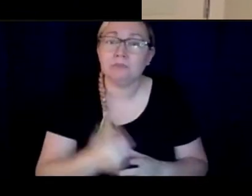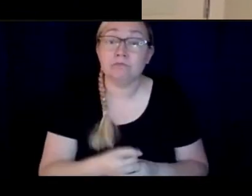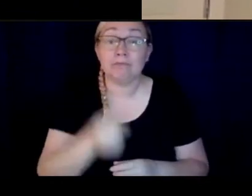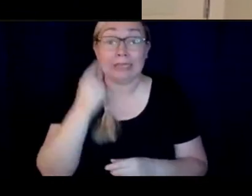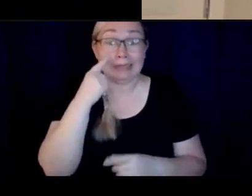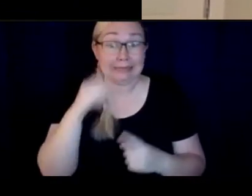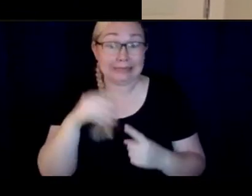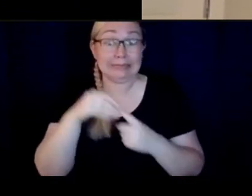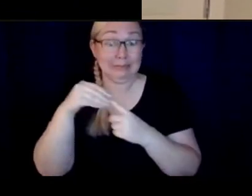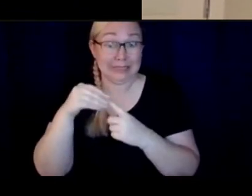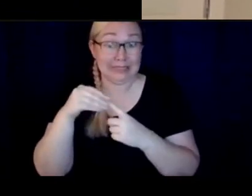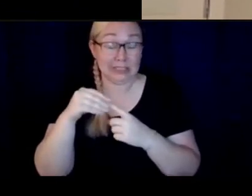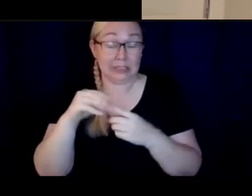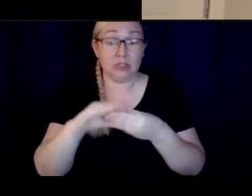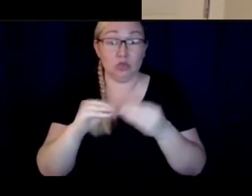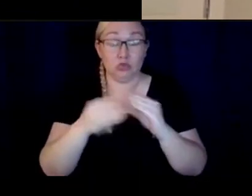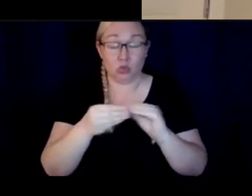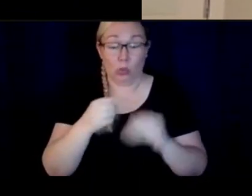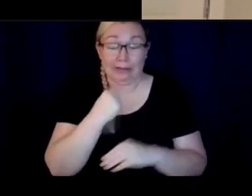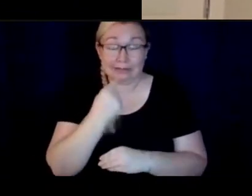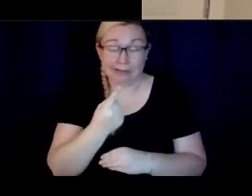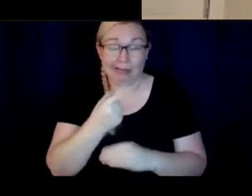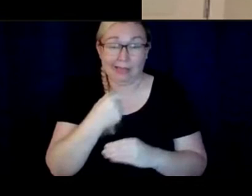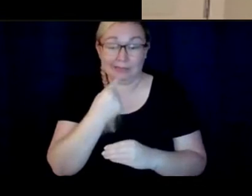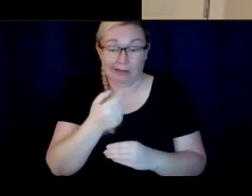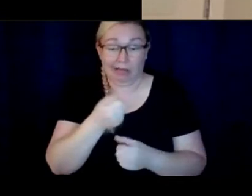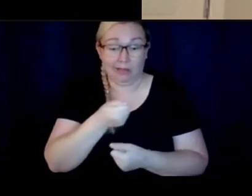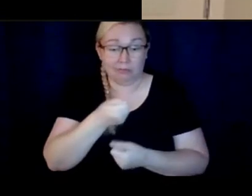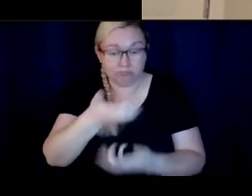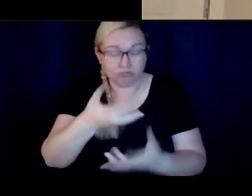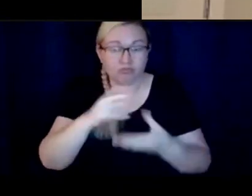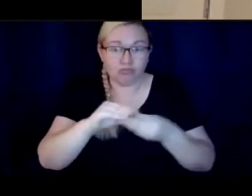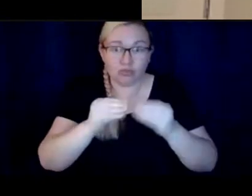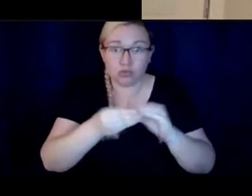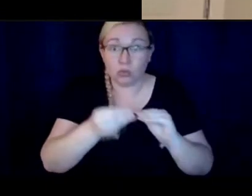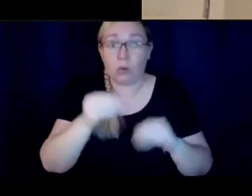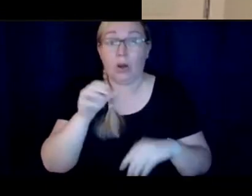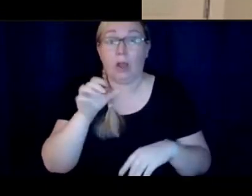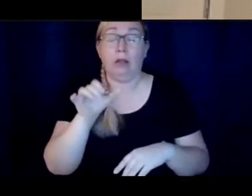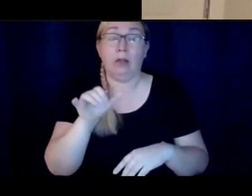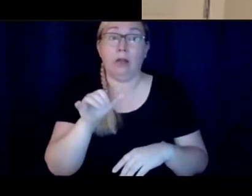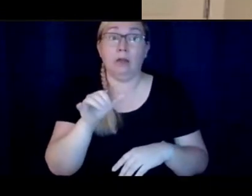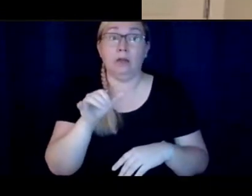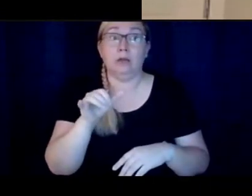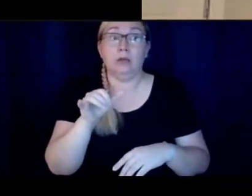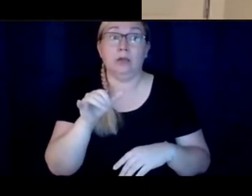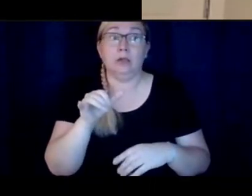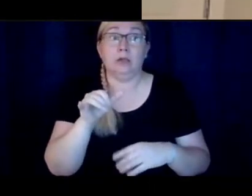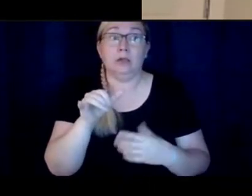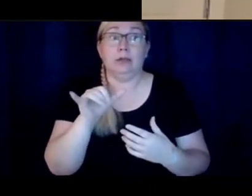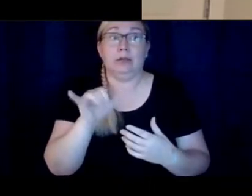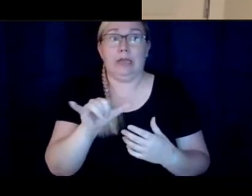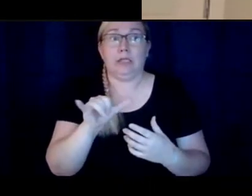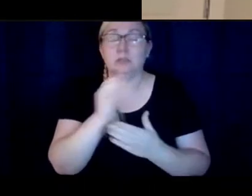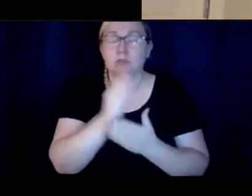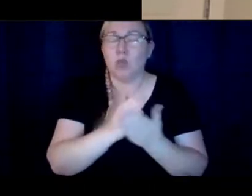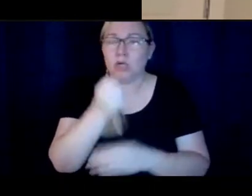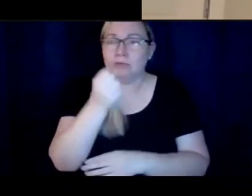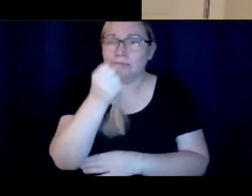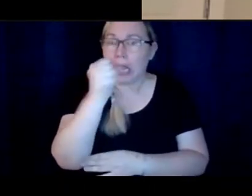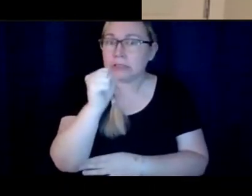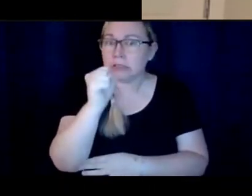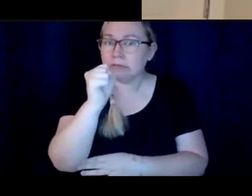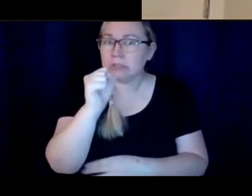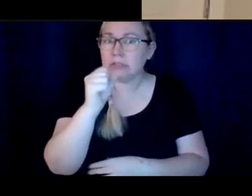especially at least storytelling, is that kind of one of my preferred forms of activism. You know, I think